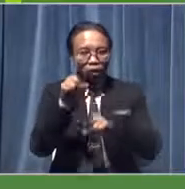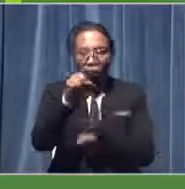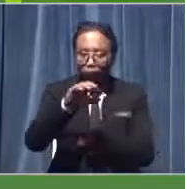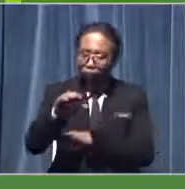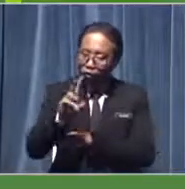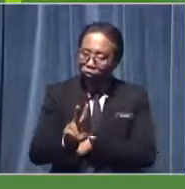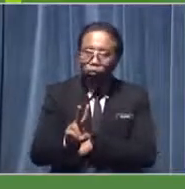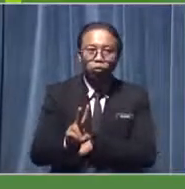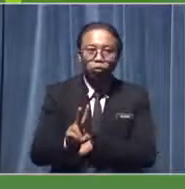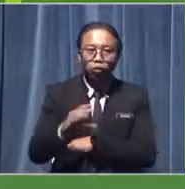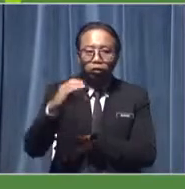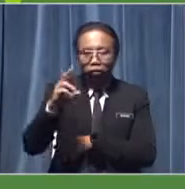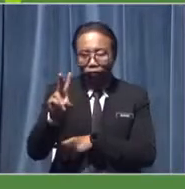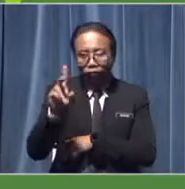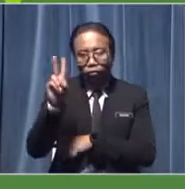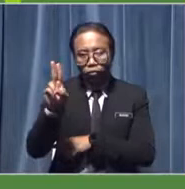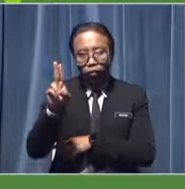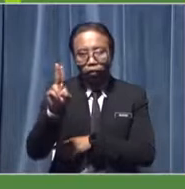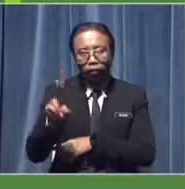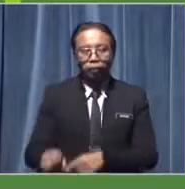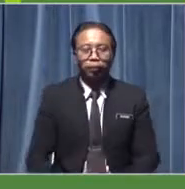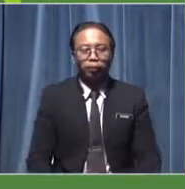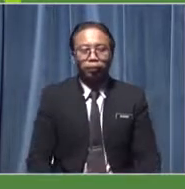half CV square.